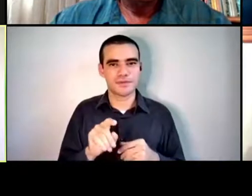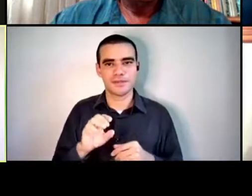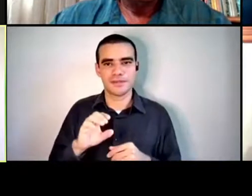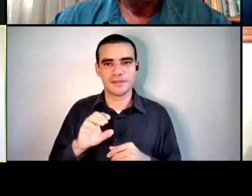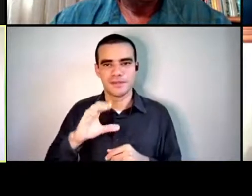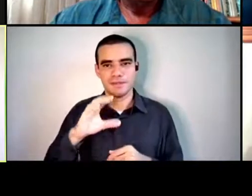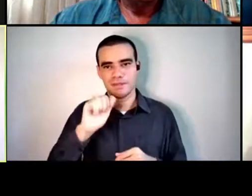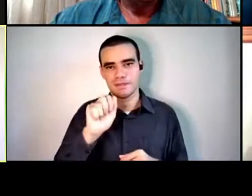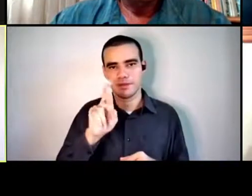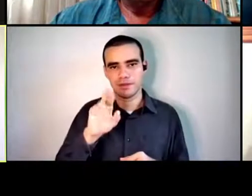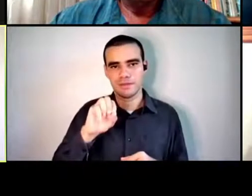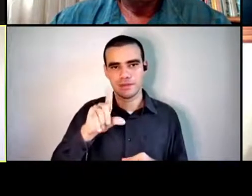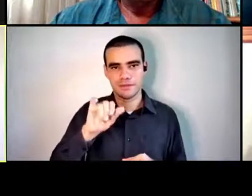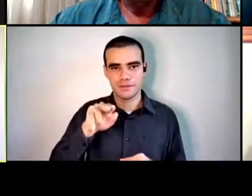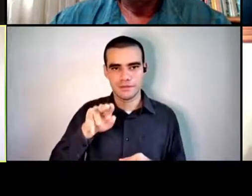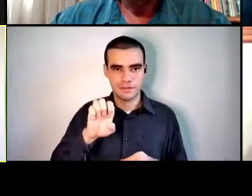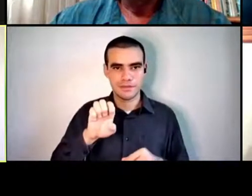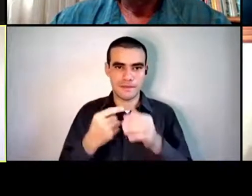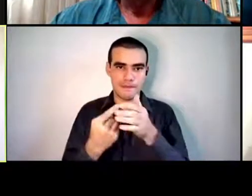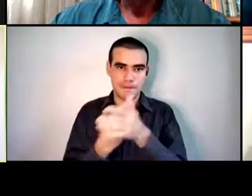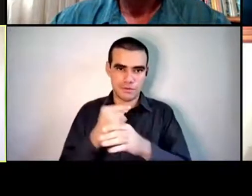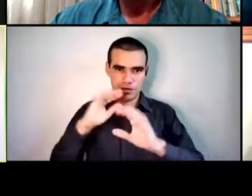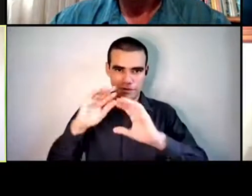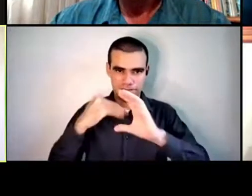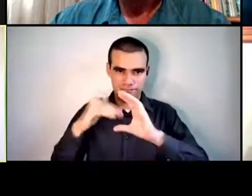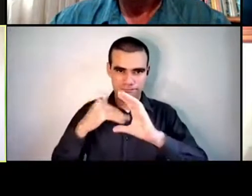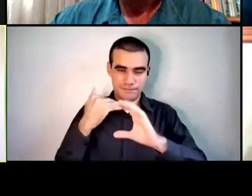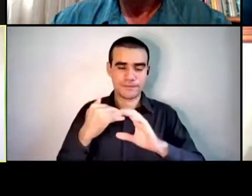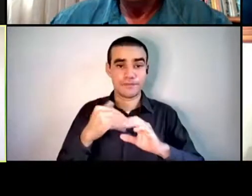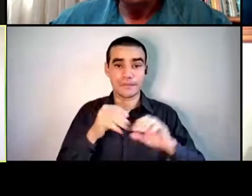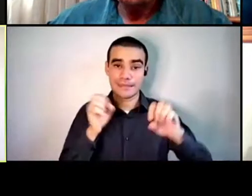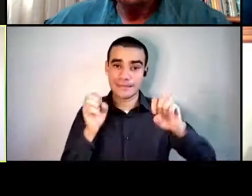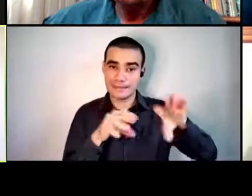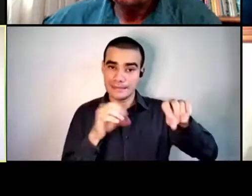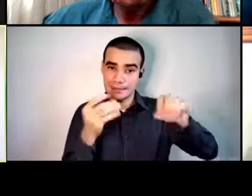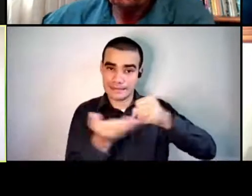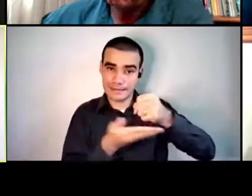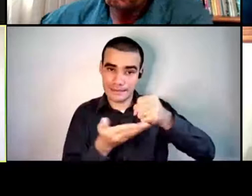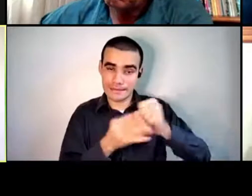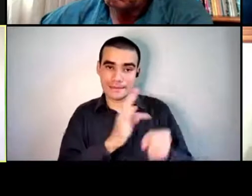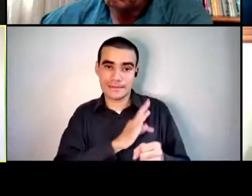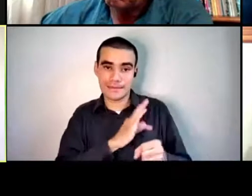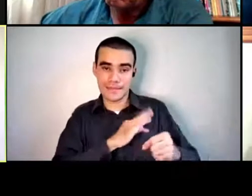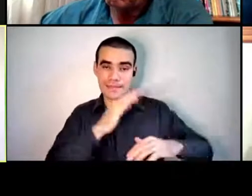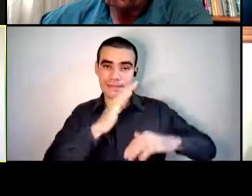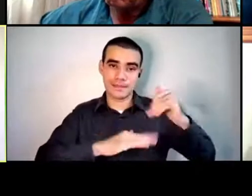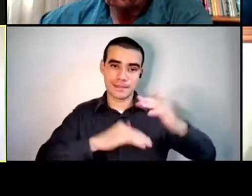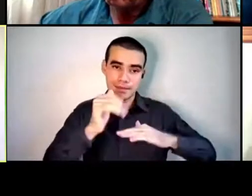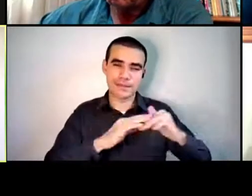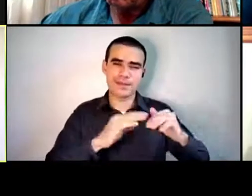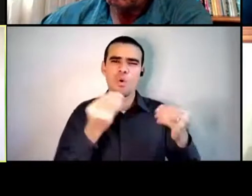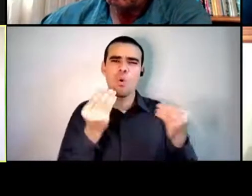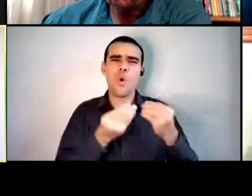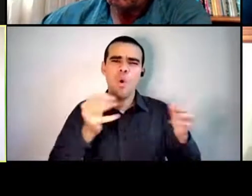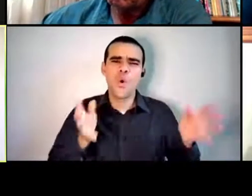case with the question from Carlane Barros, basic education and professional techniques.